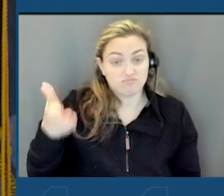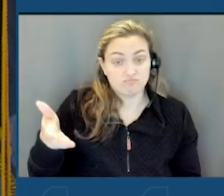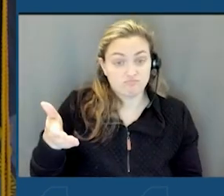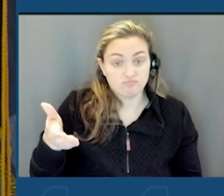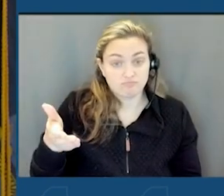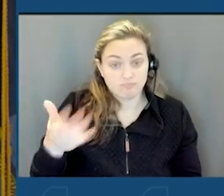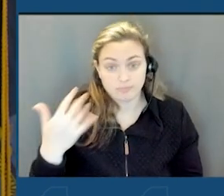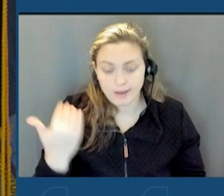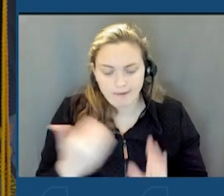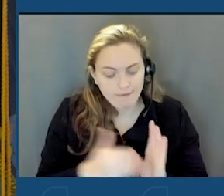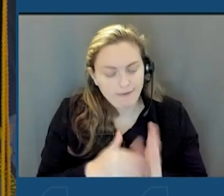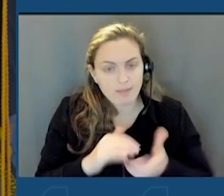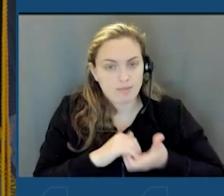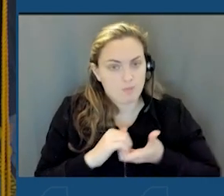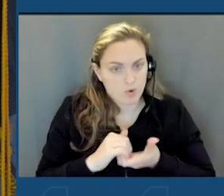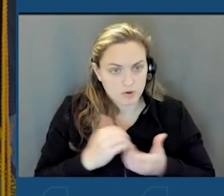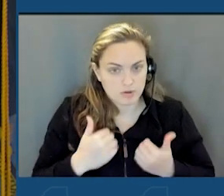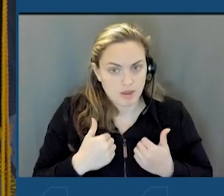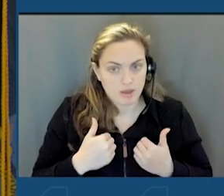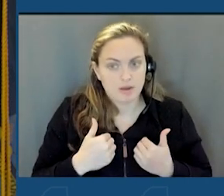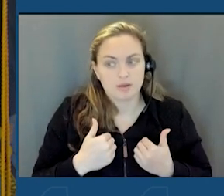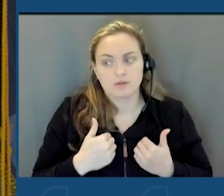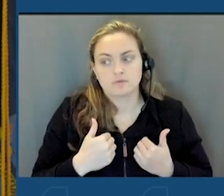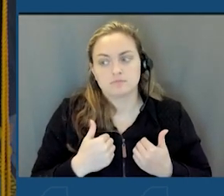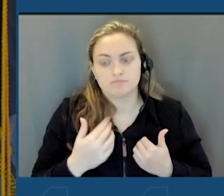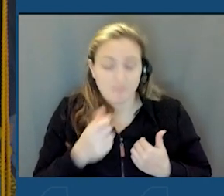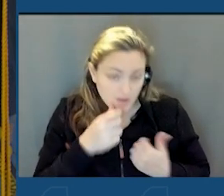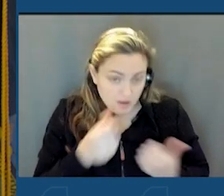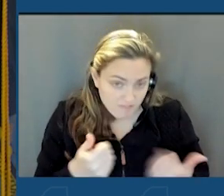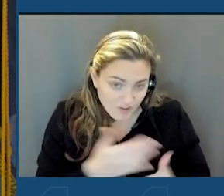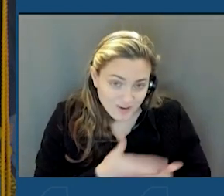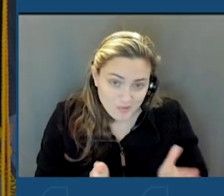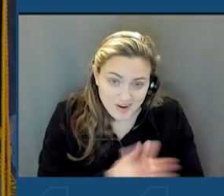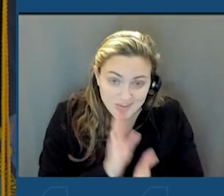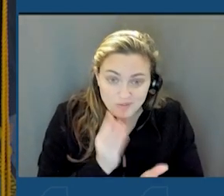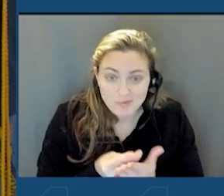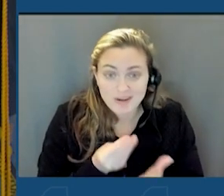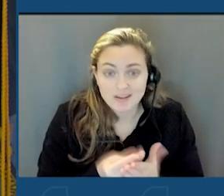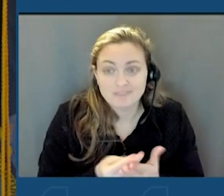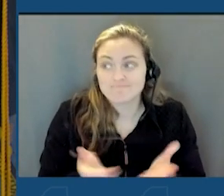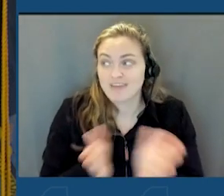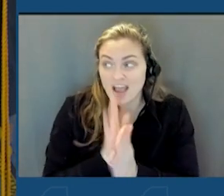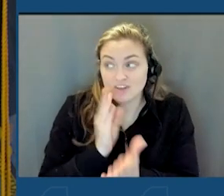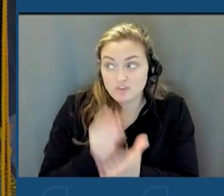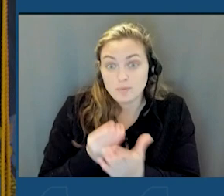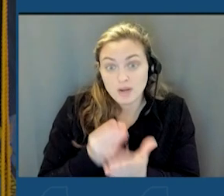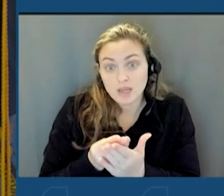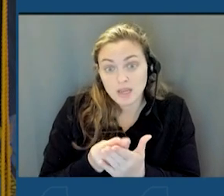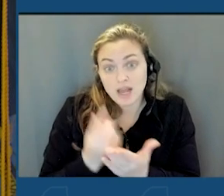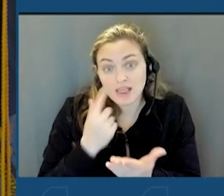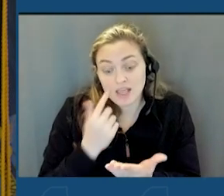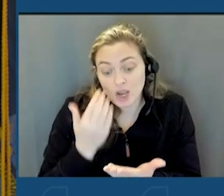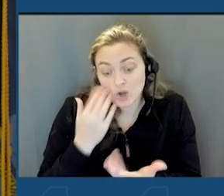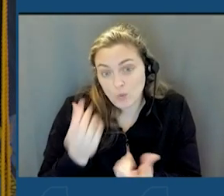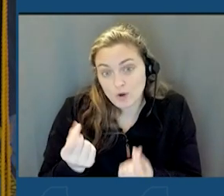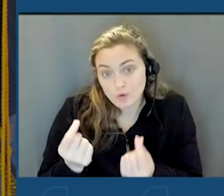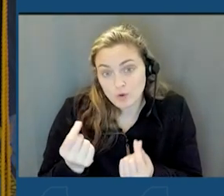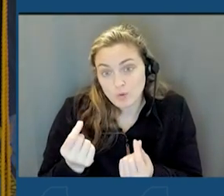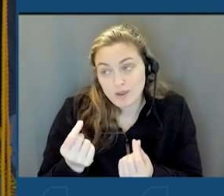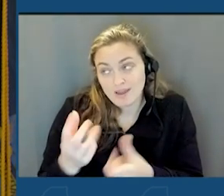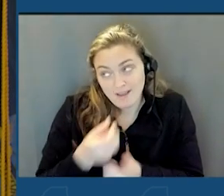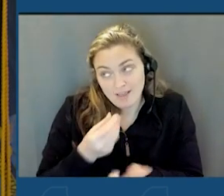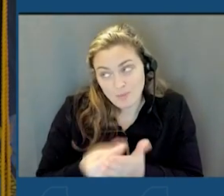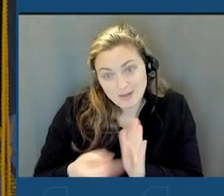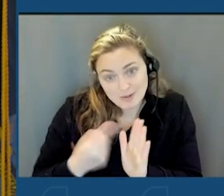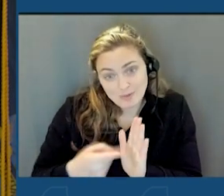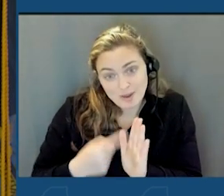the partners we had, and the fact I'm not afraid to ask for money. I ask for it, and they think I know what I'm doing, and I get it sometimes. In fact, I get